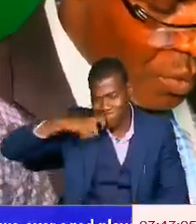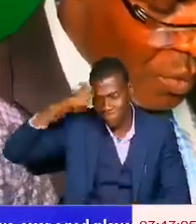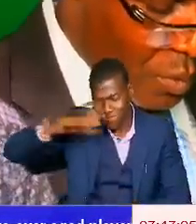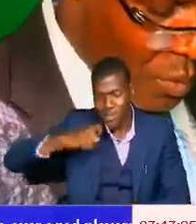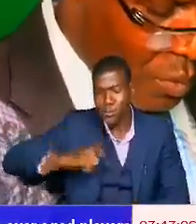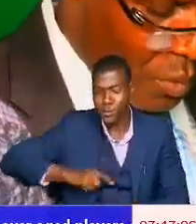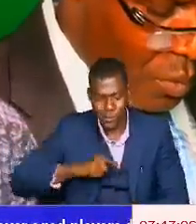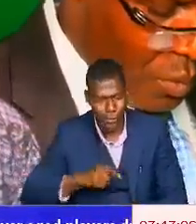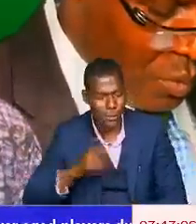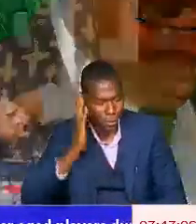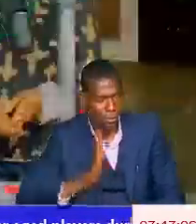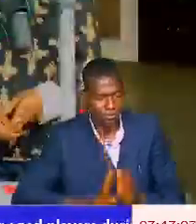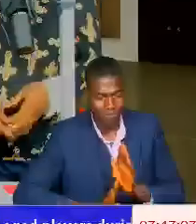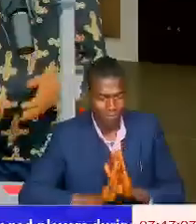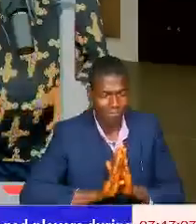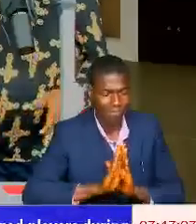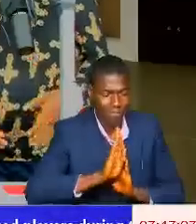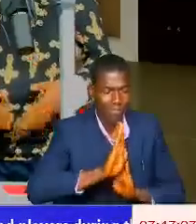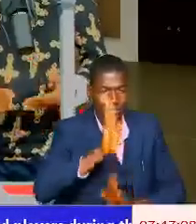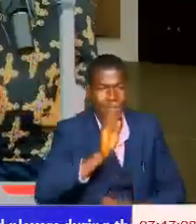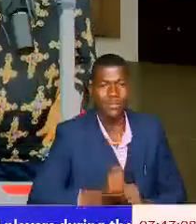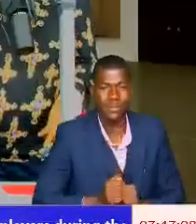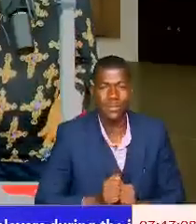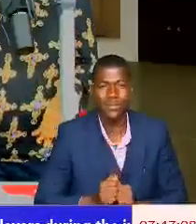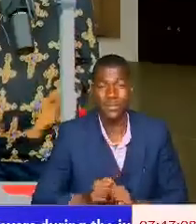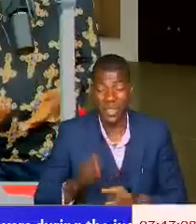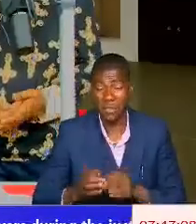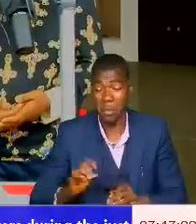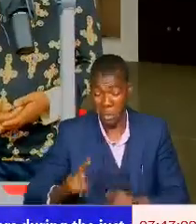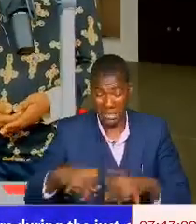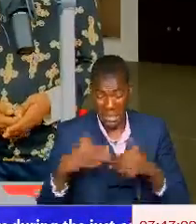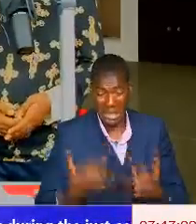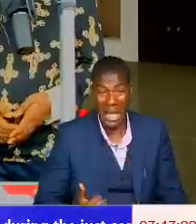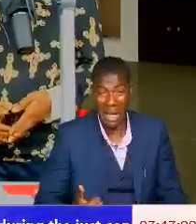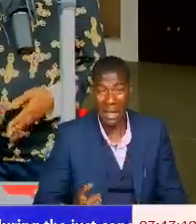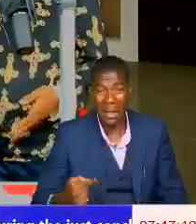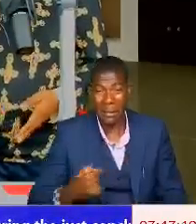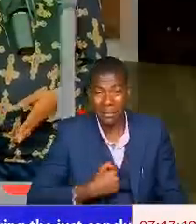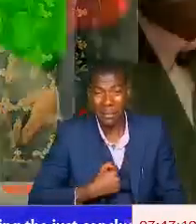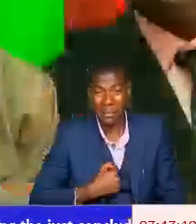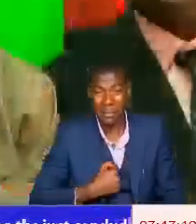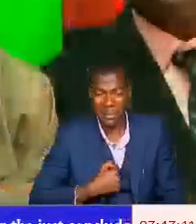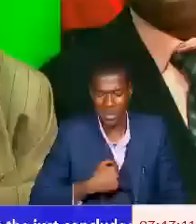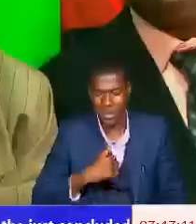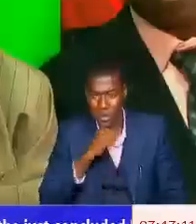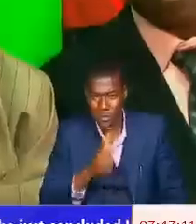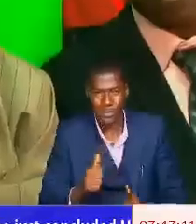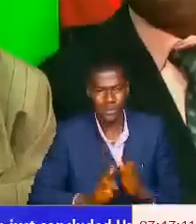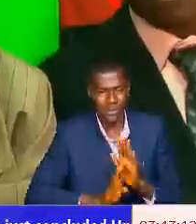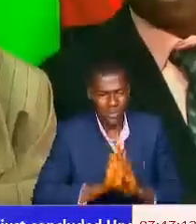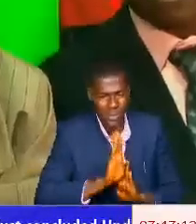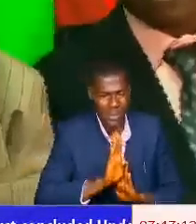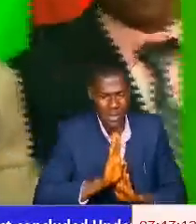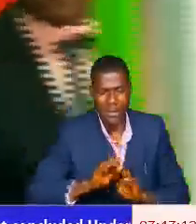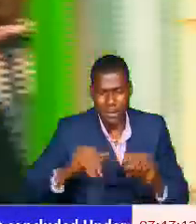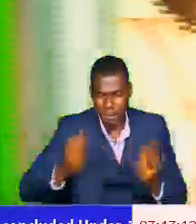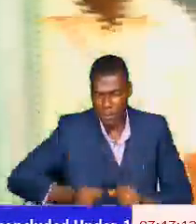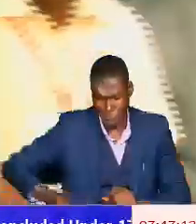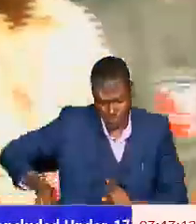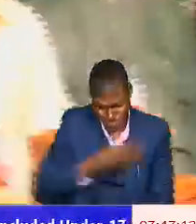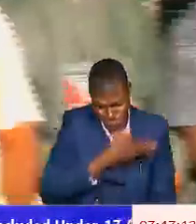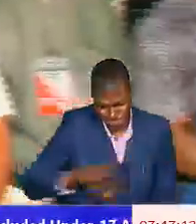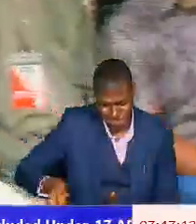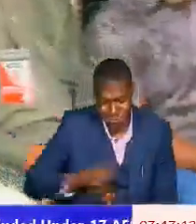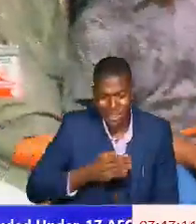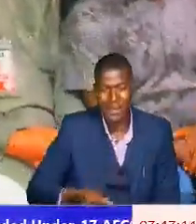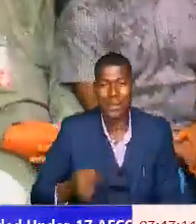improve yourself. So if up to now I never improve myself, now I be saying my gang leader fi go koboko mi abi bulala me after the program. So I